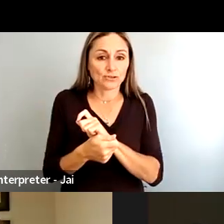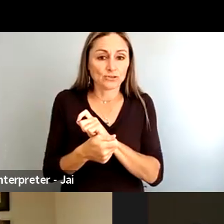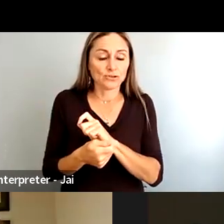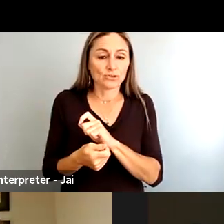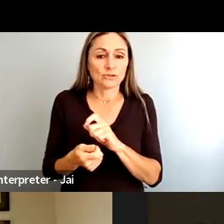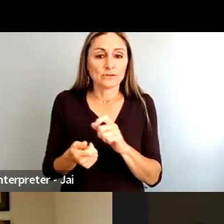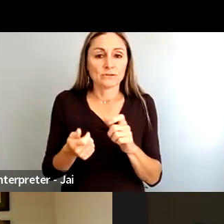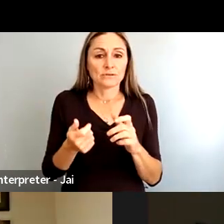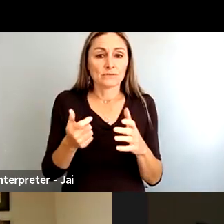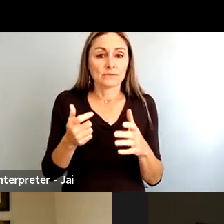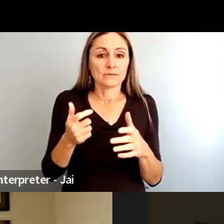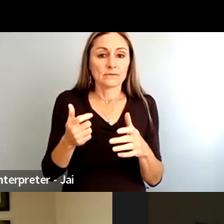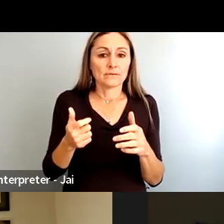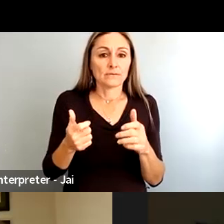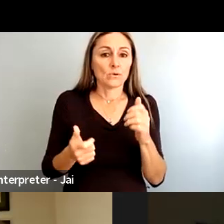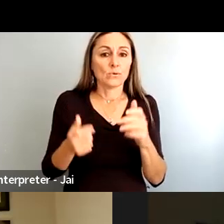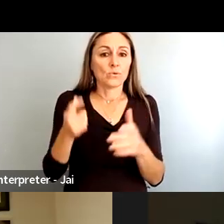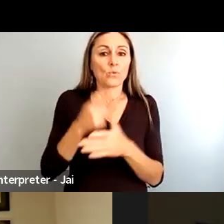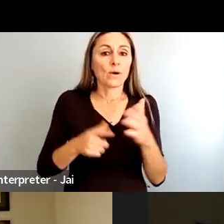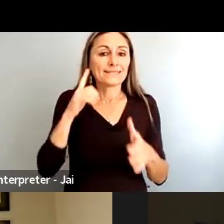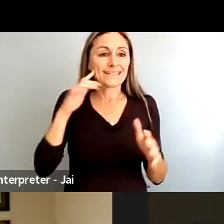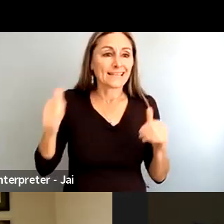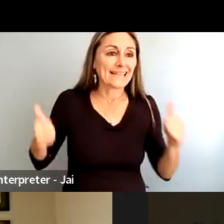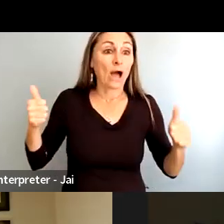the loudest speaker is saying. Like, try